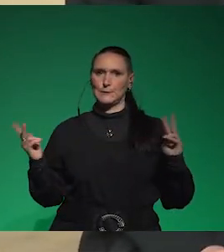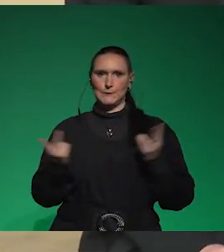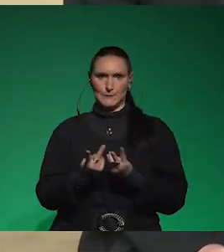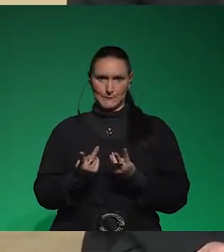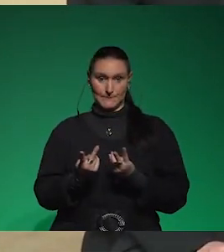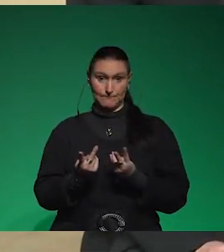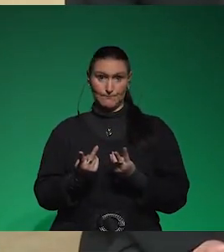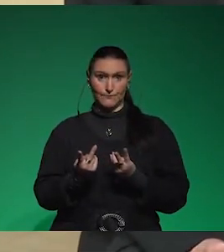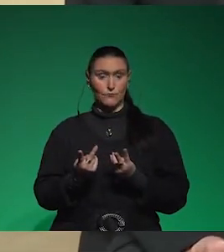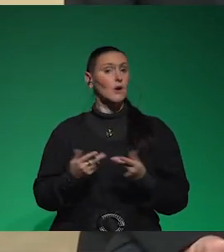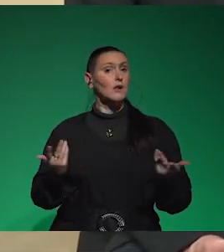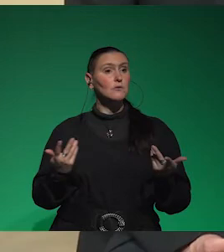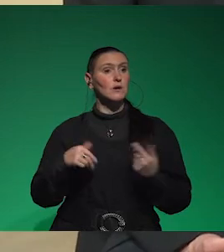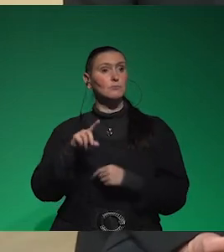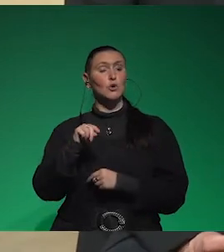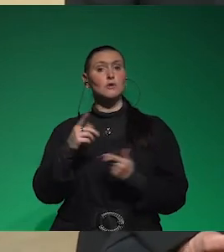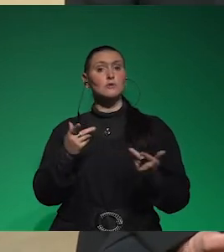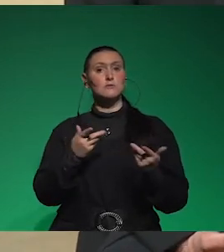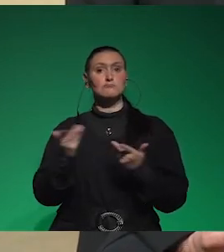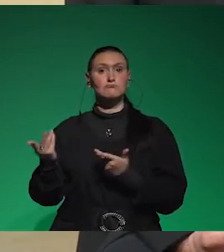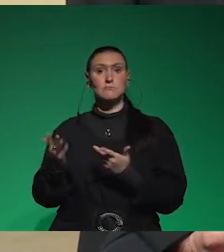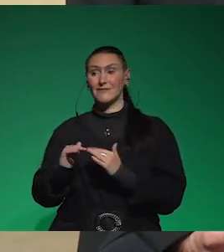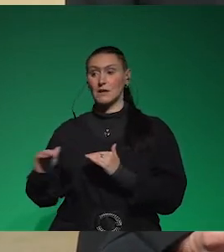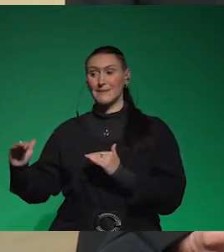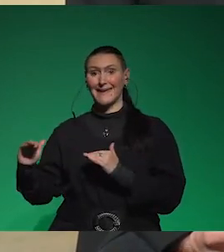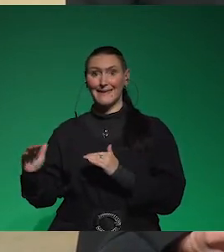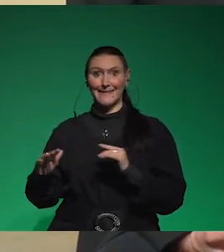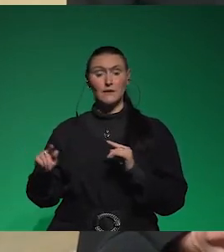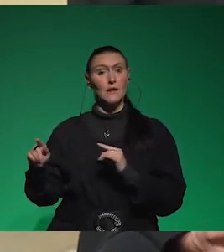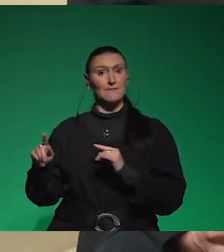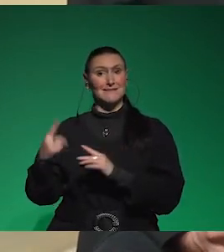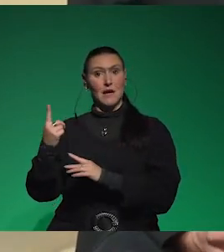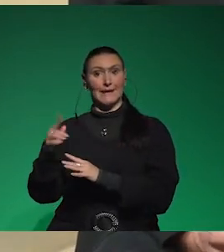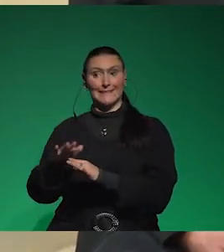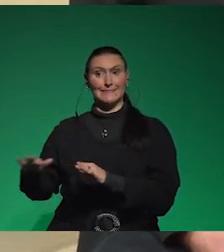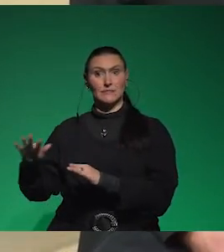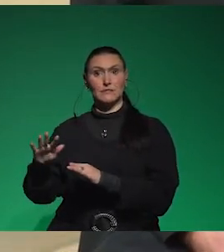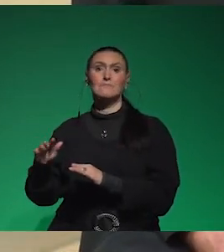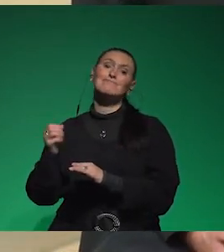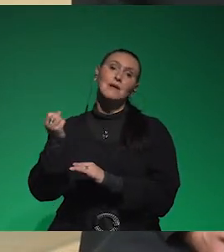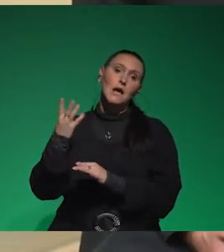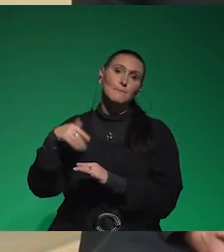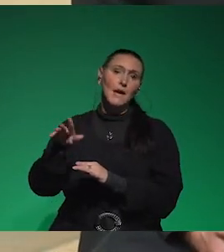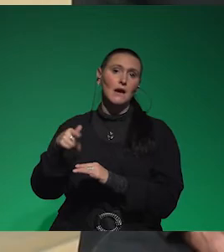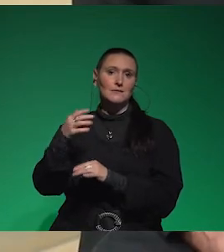And even the ecological plots where we look at the effects, they are smallholder